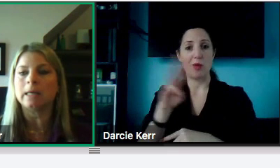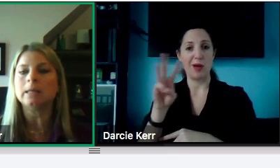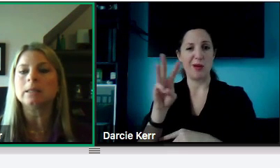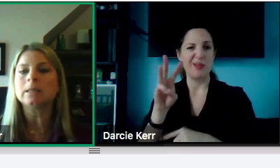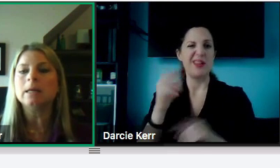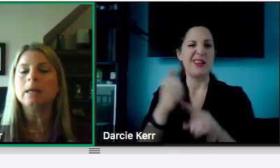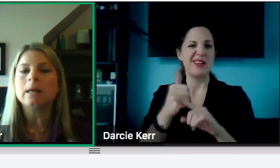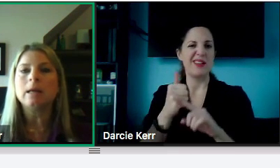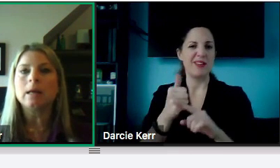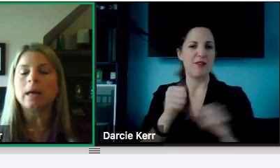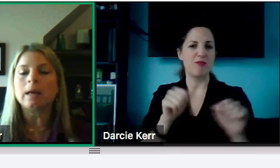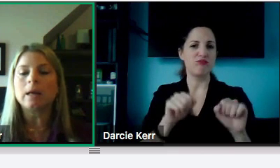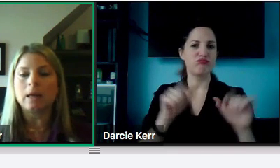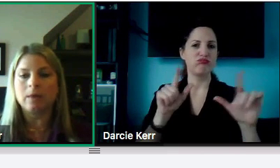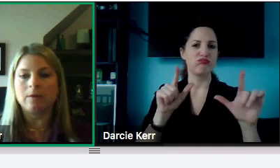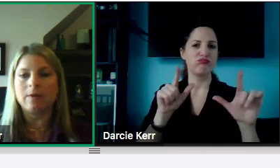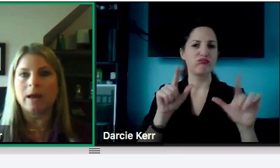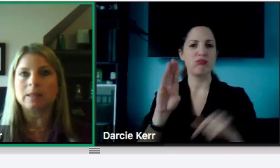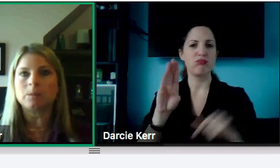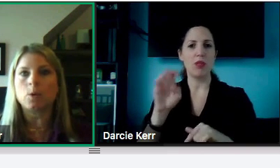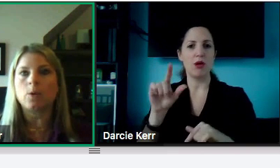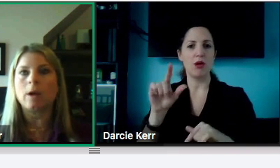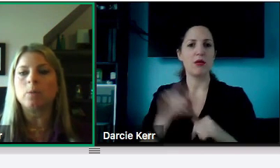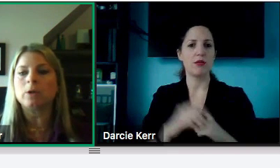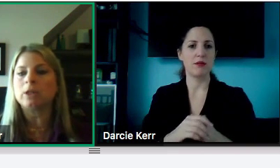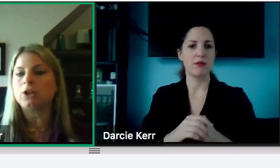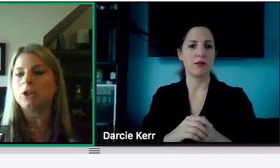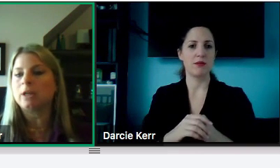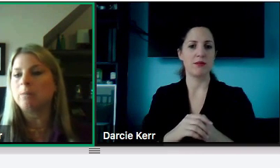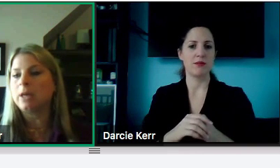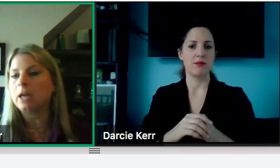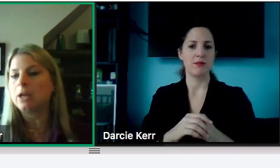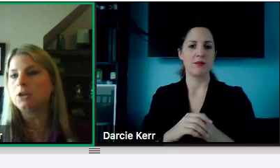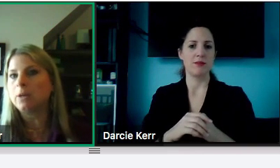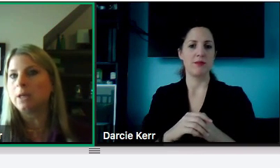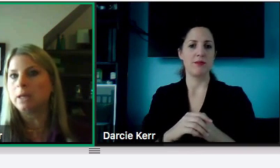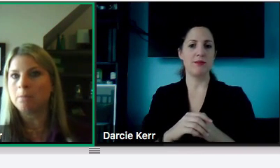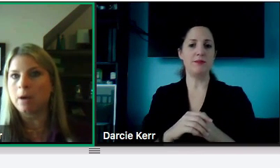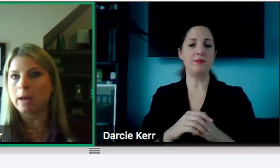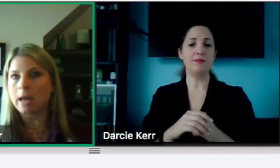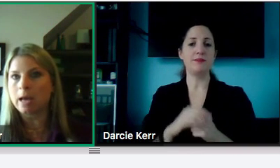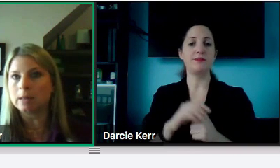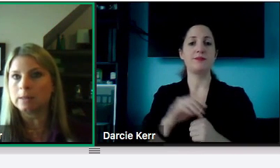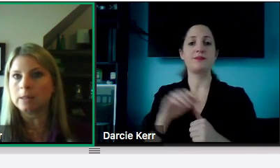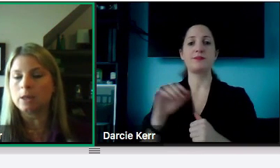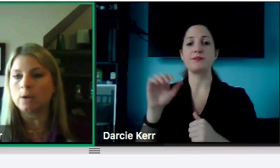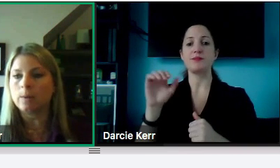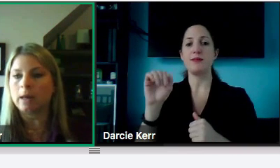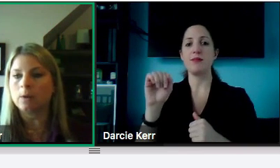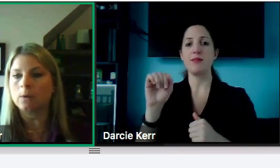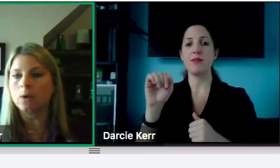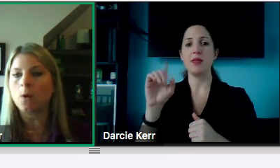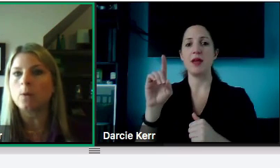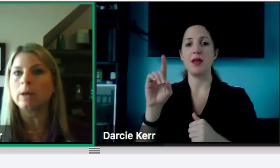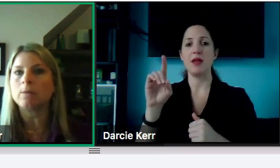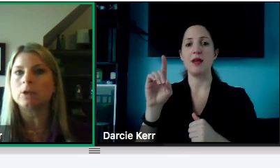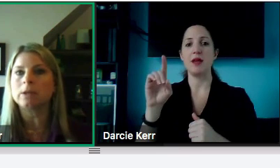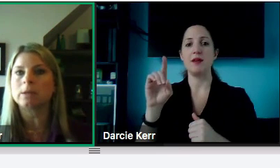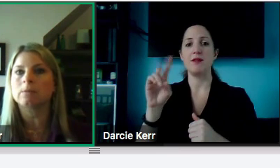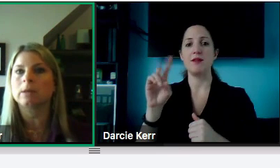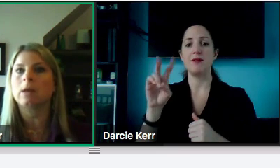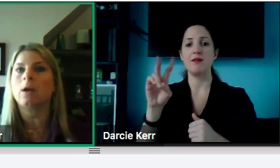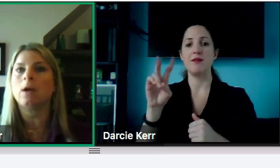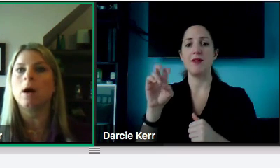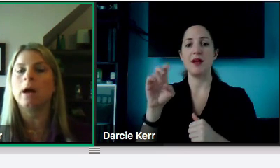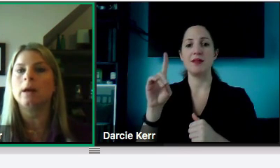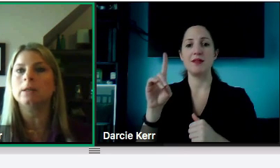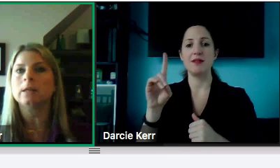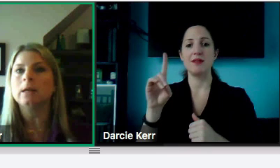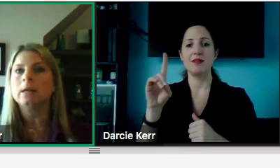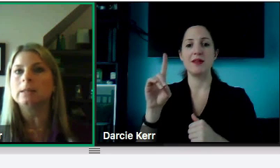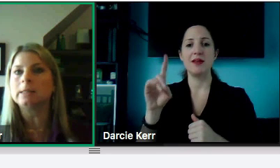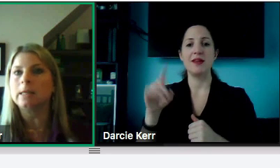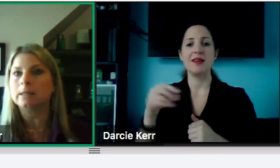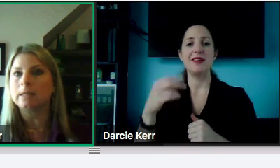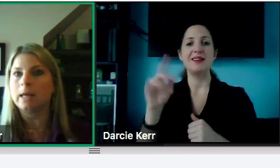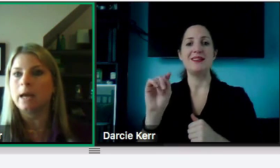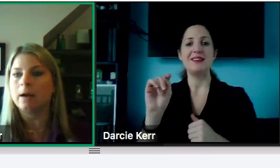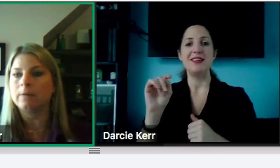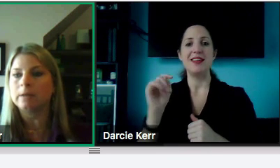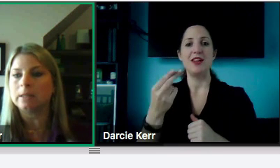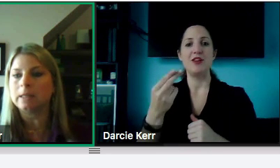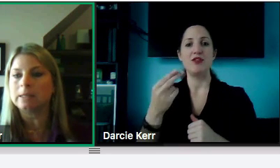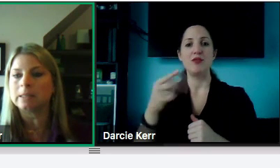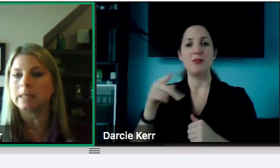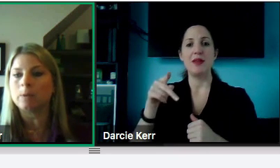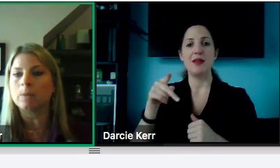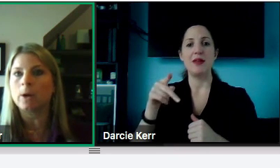blogging site. In the advanced program, we're teaching PHP and MySQL coding, which is a really hot skill